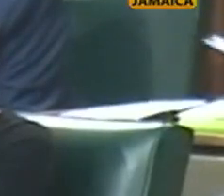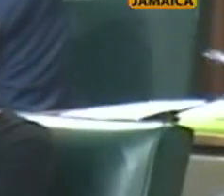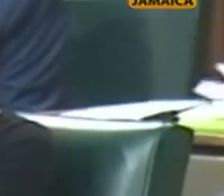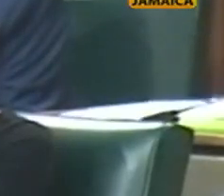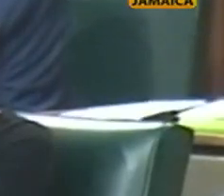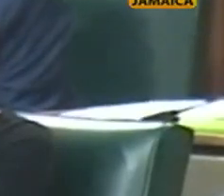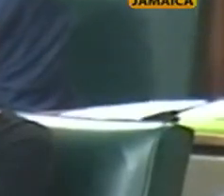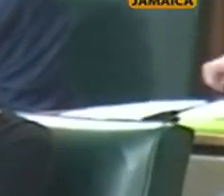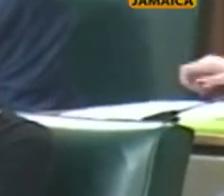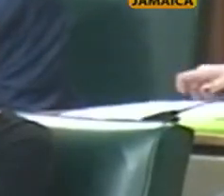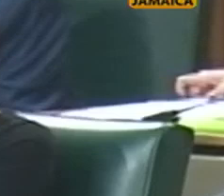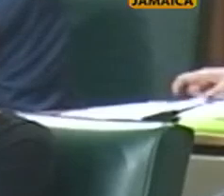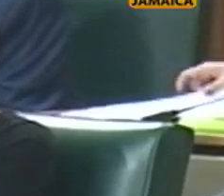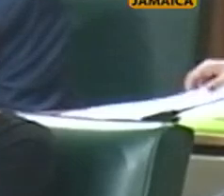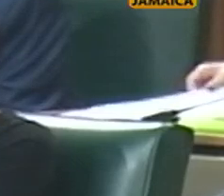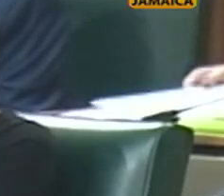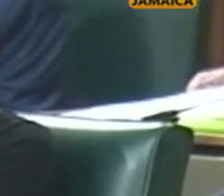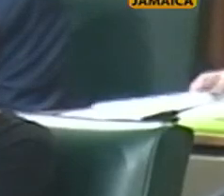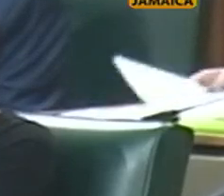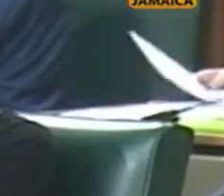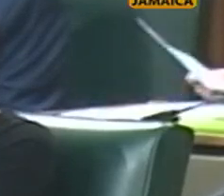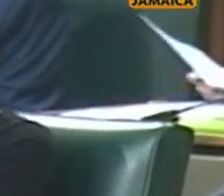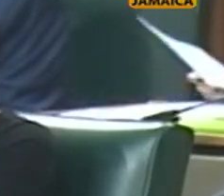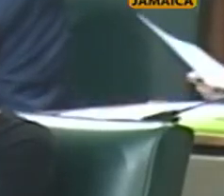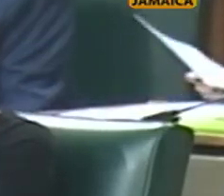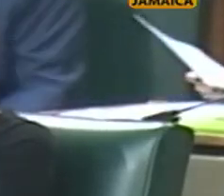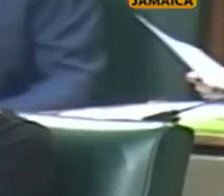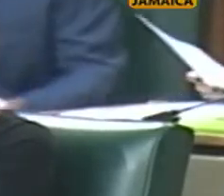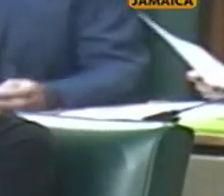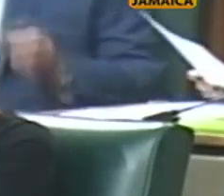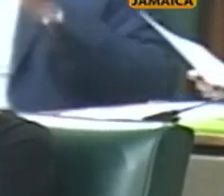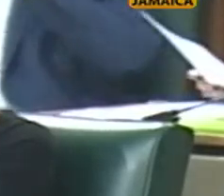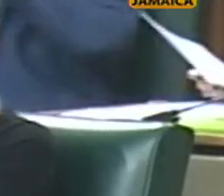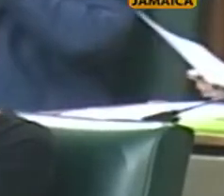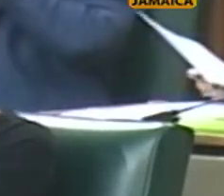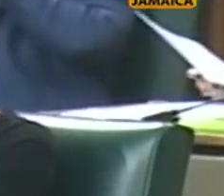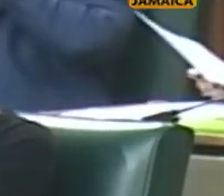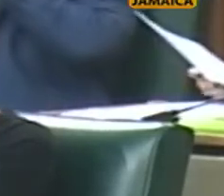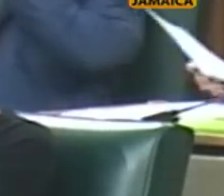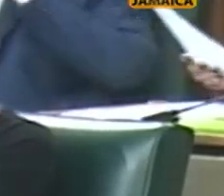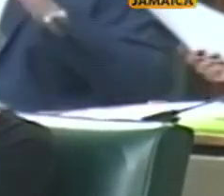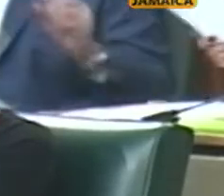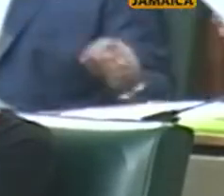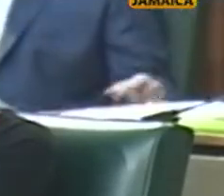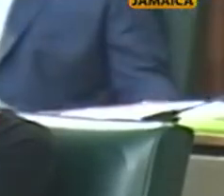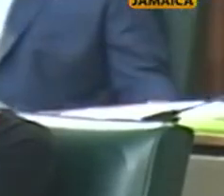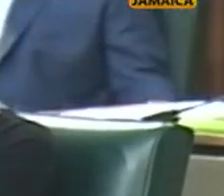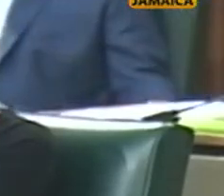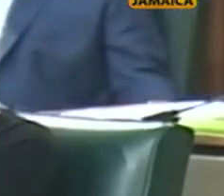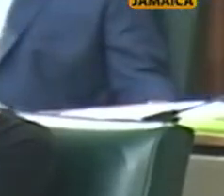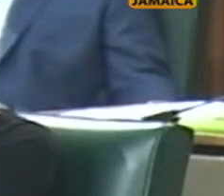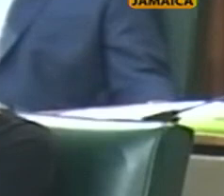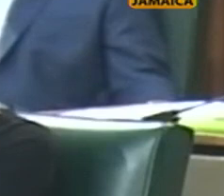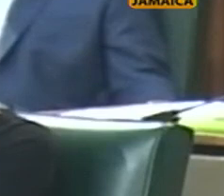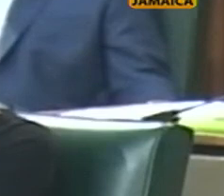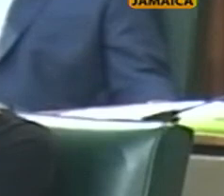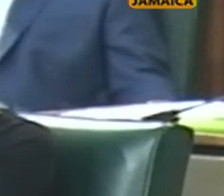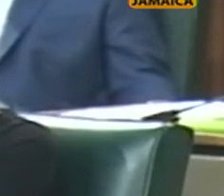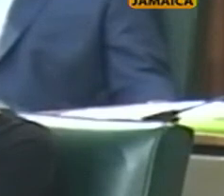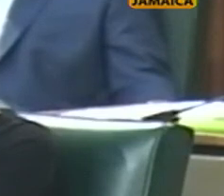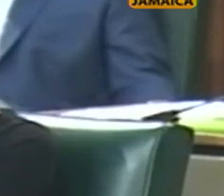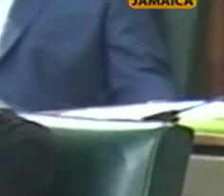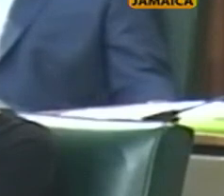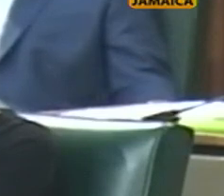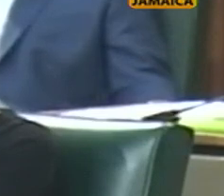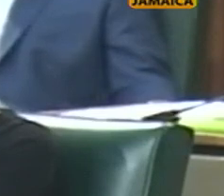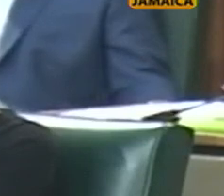The Law Reform Zones of Special Operations, Special Security and